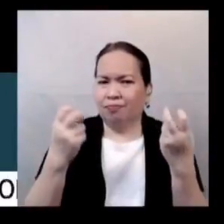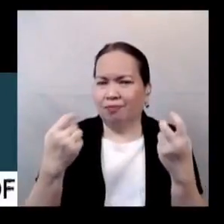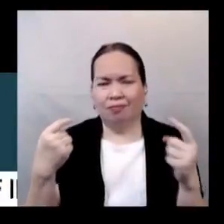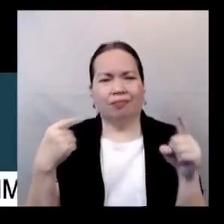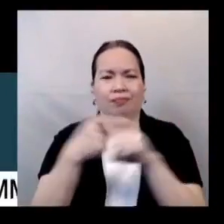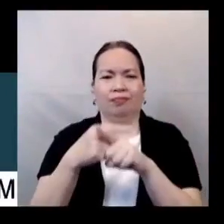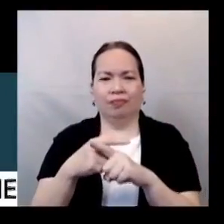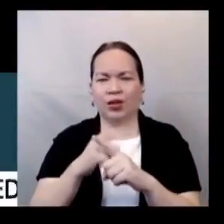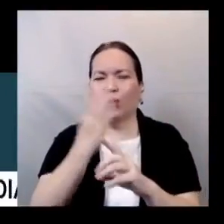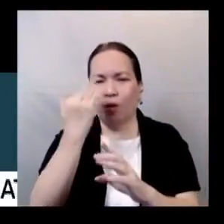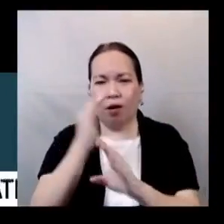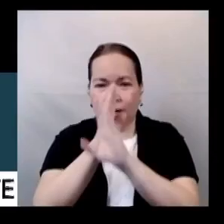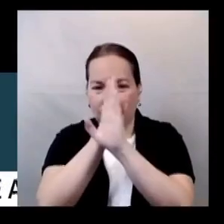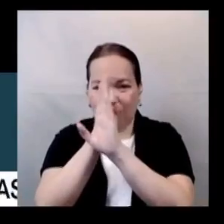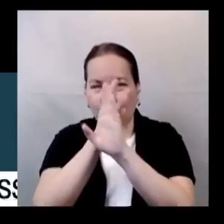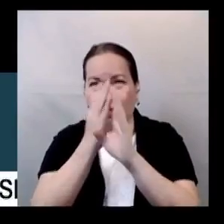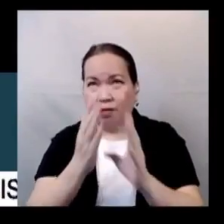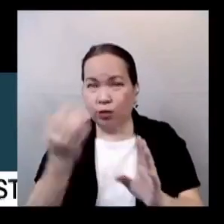Again, we are expecting that